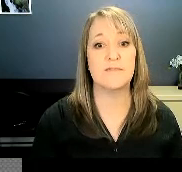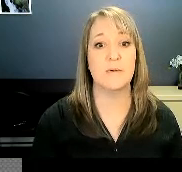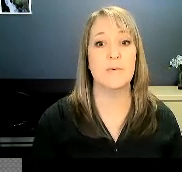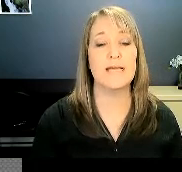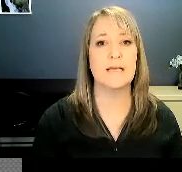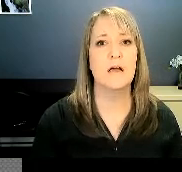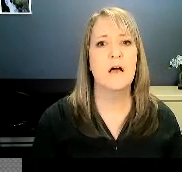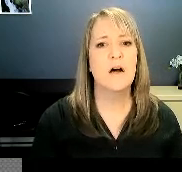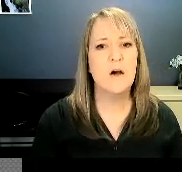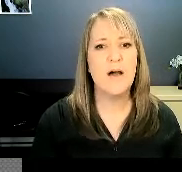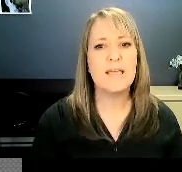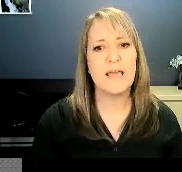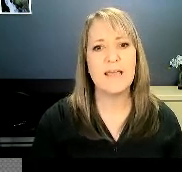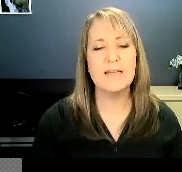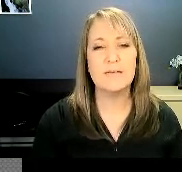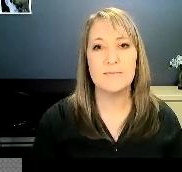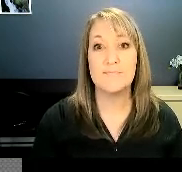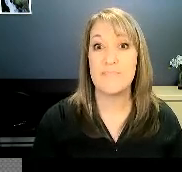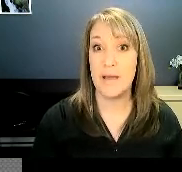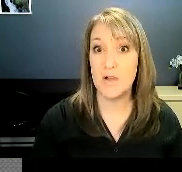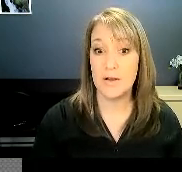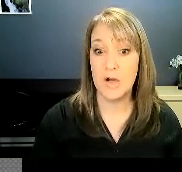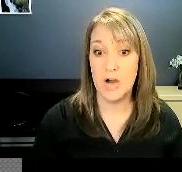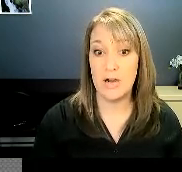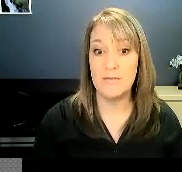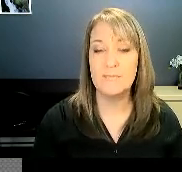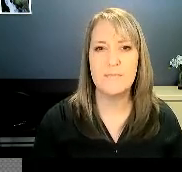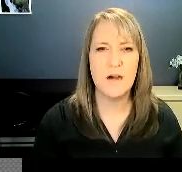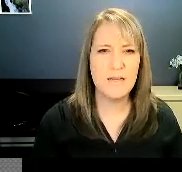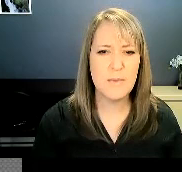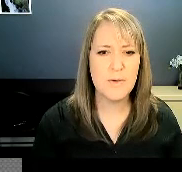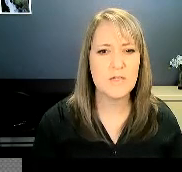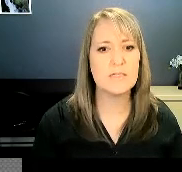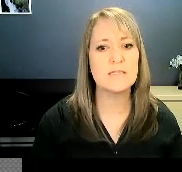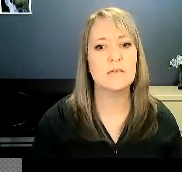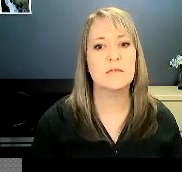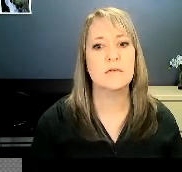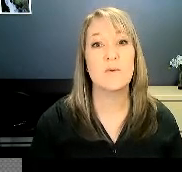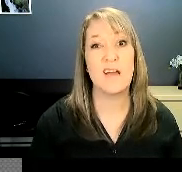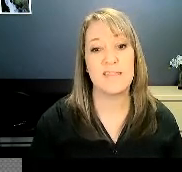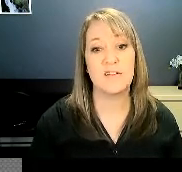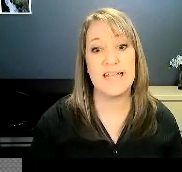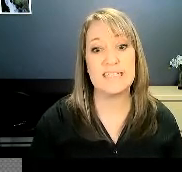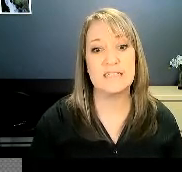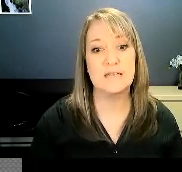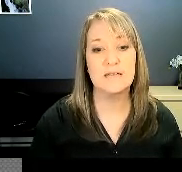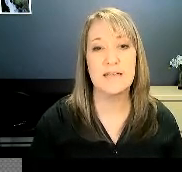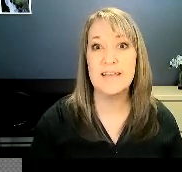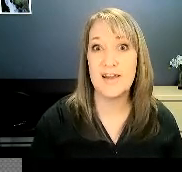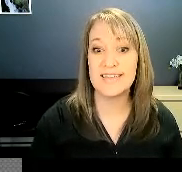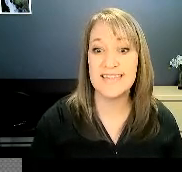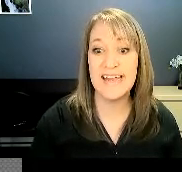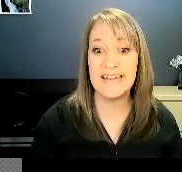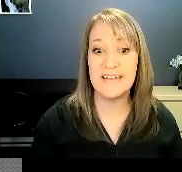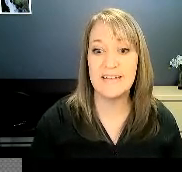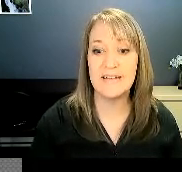used in the following ways. Oh, I get it. I've got a car. I'll get my purse. We got there late. He